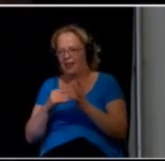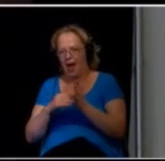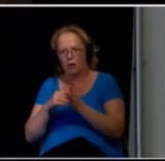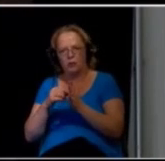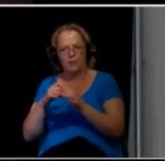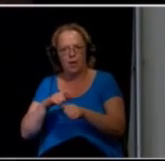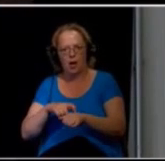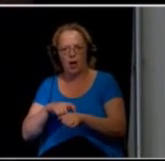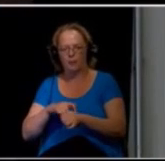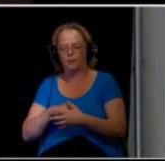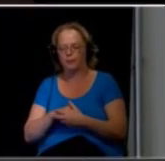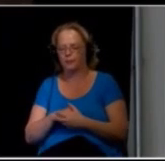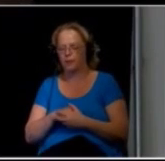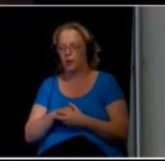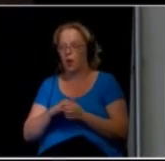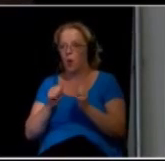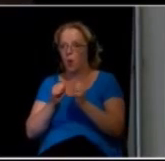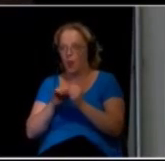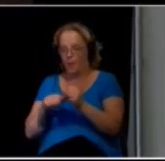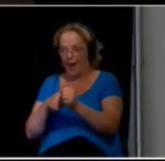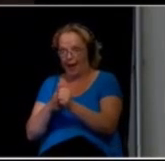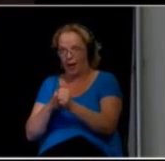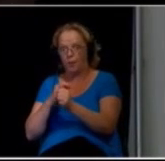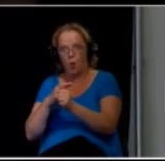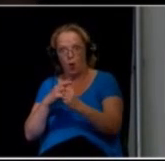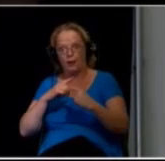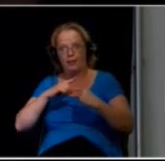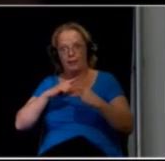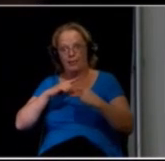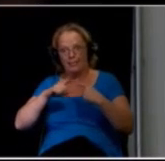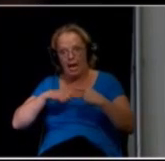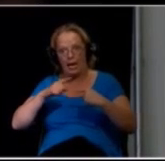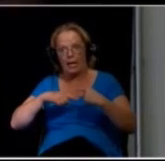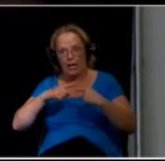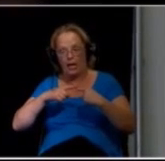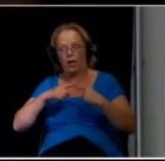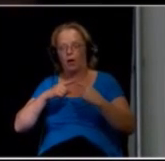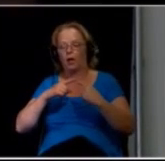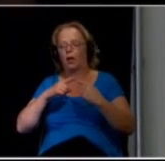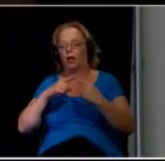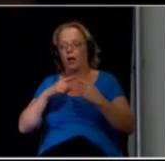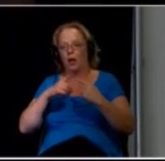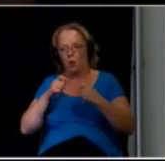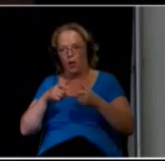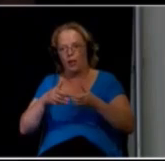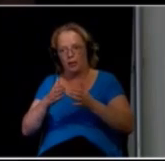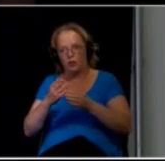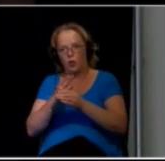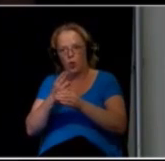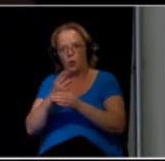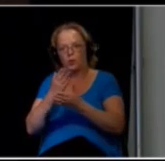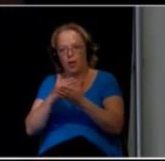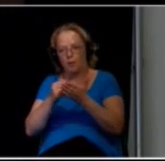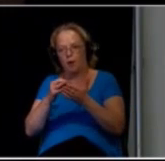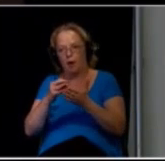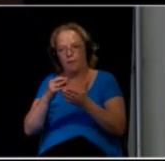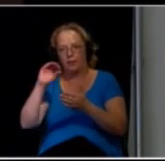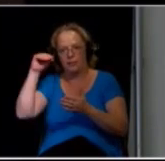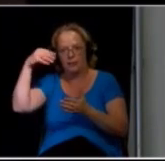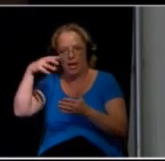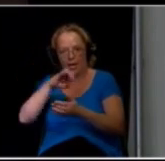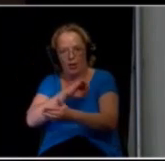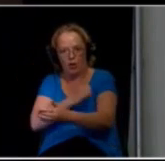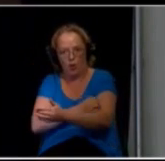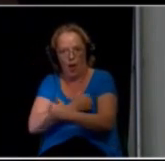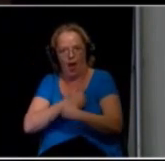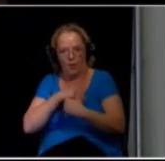also, with the backup pack or the cycling pack, I mean, it legitimately lets you use more of the solar energy that you generate at your house. Instead of exporting it